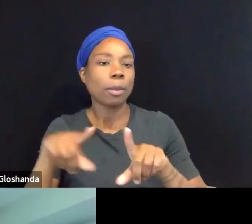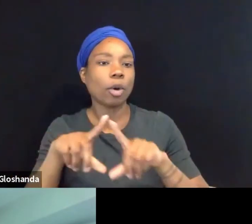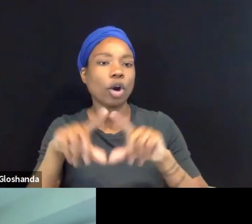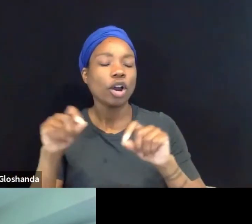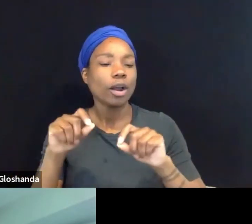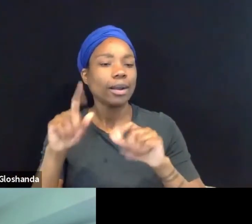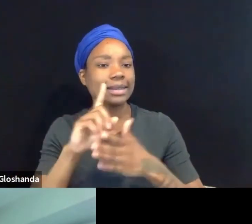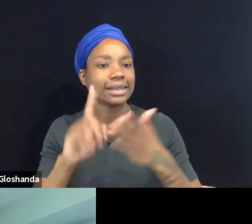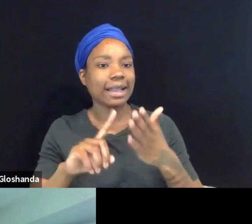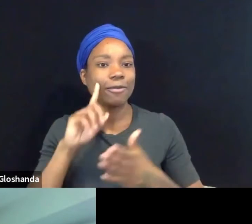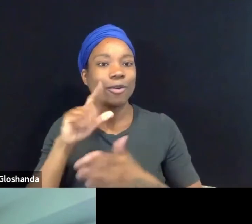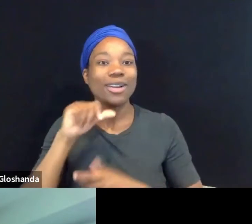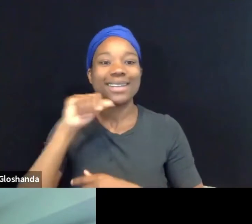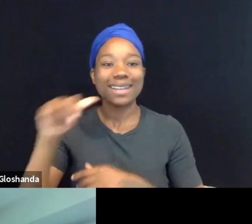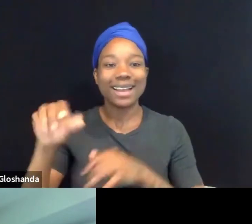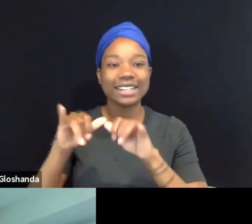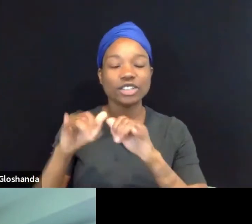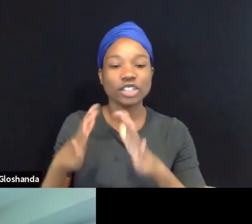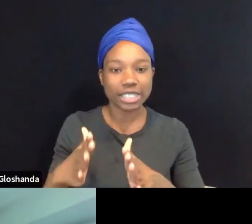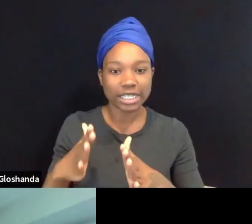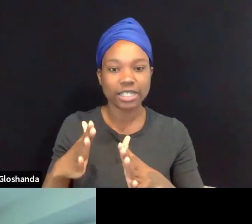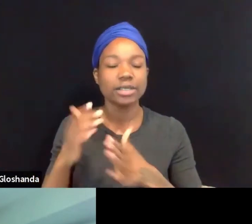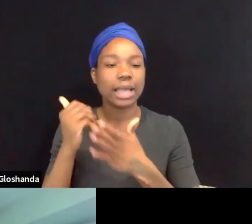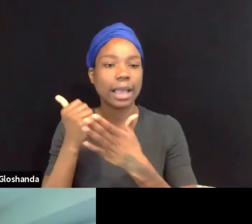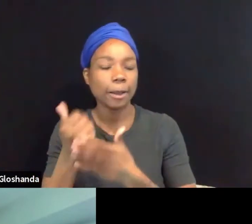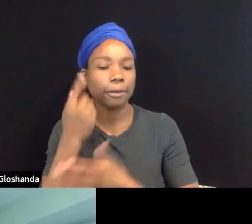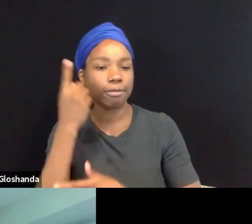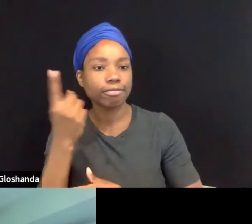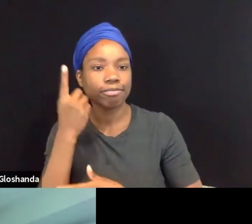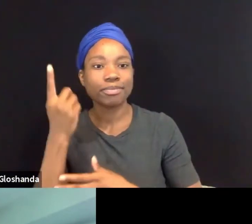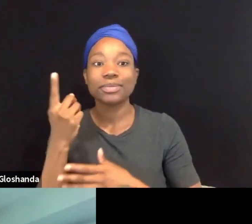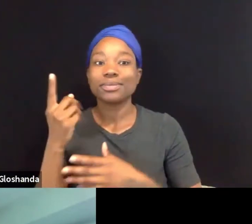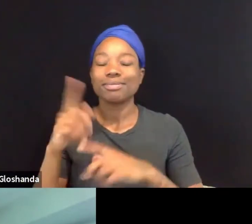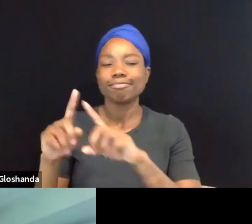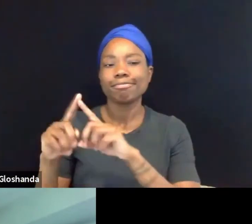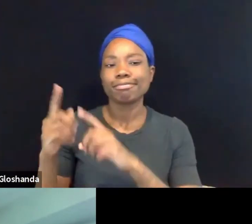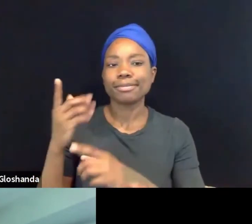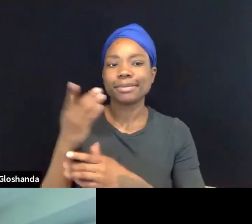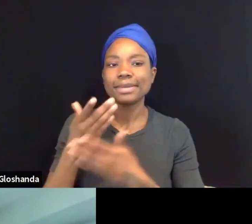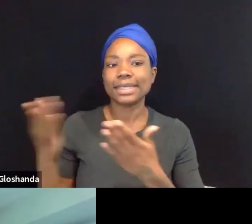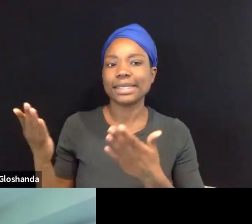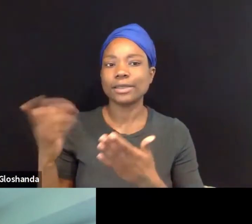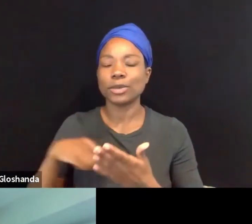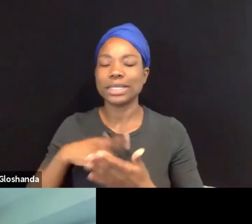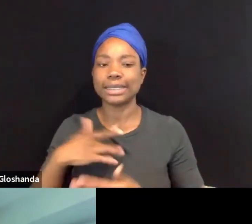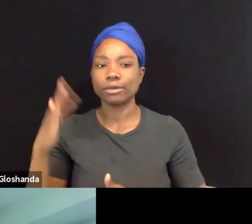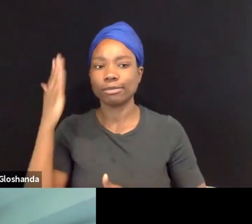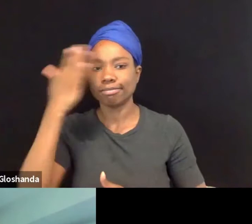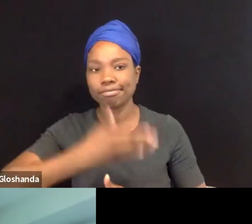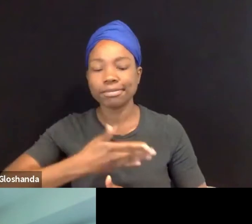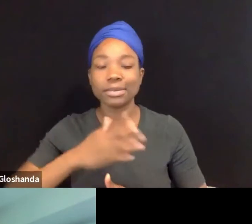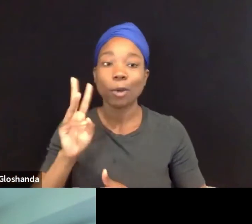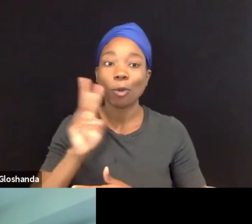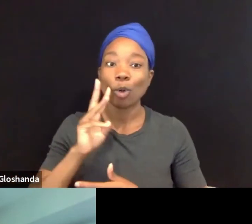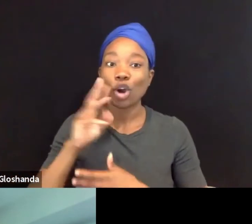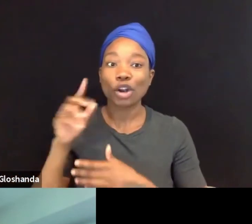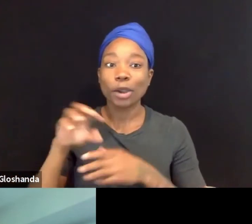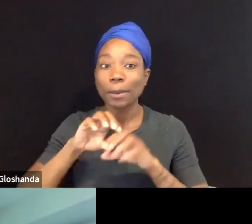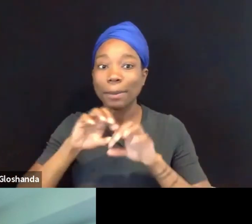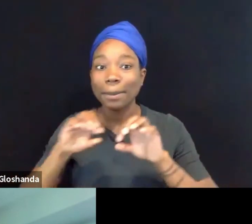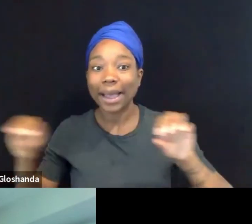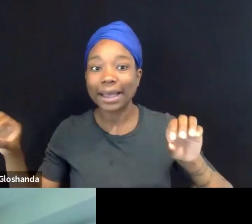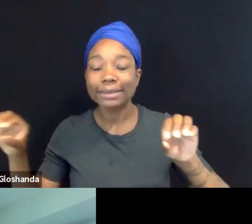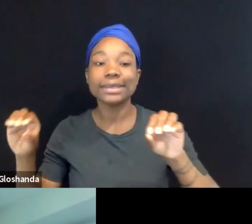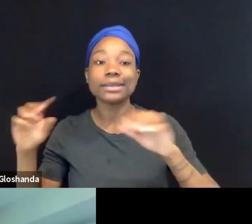problem, you know, the water pipes beneath your feet, the bridges that you drive over every day, and shine a light on some of the